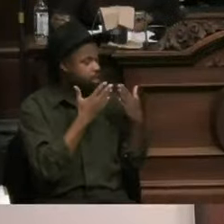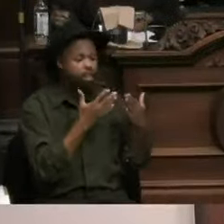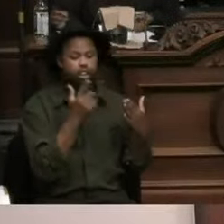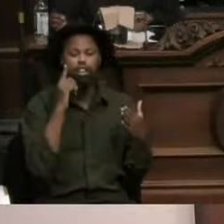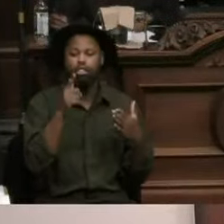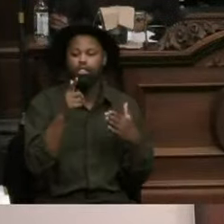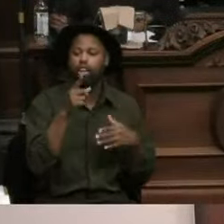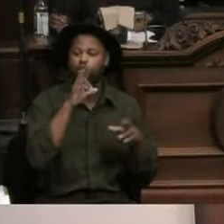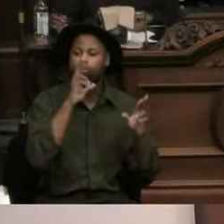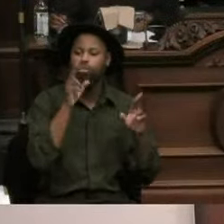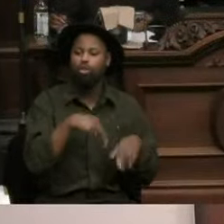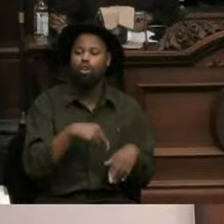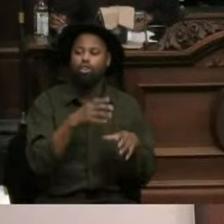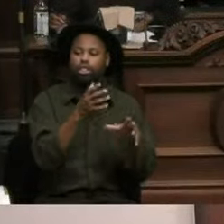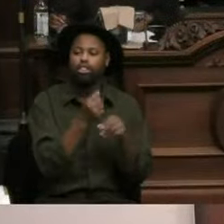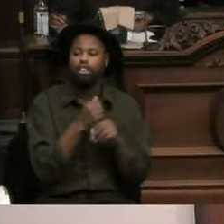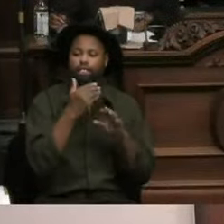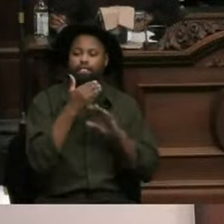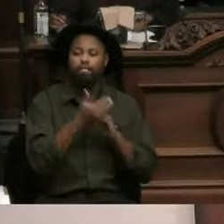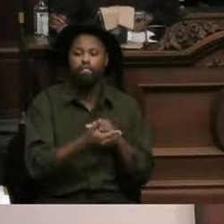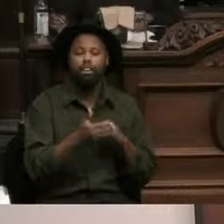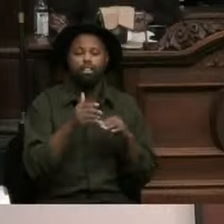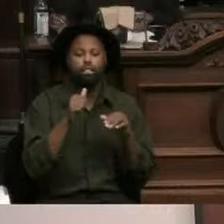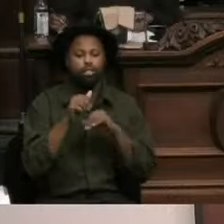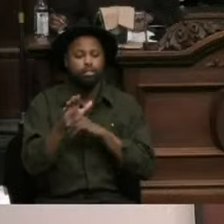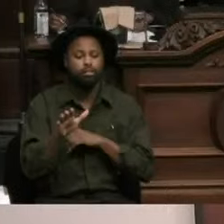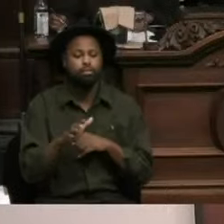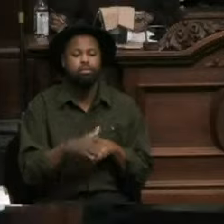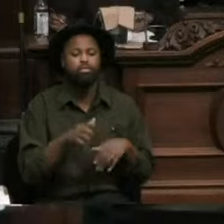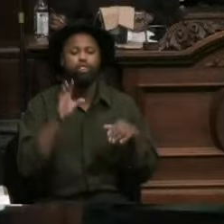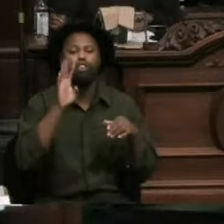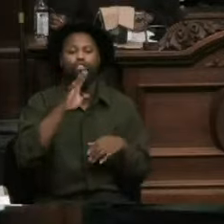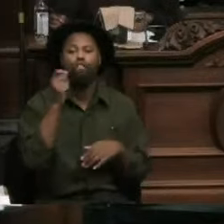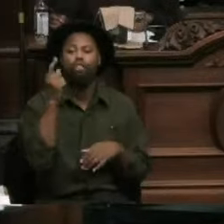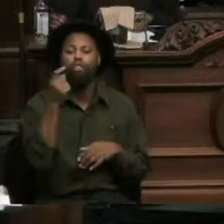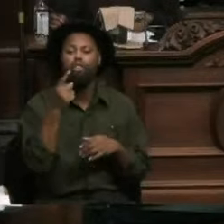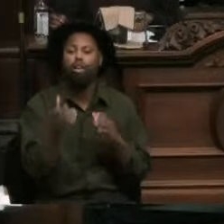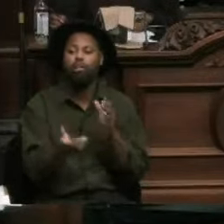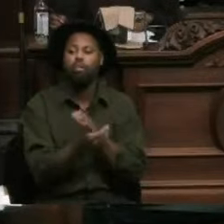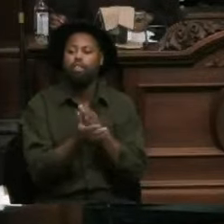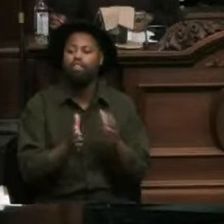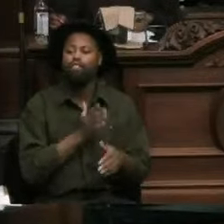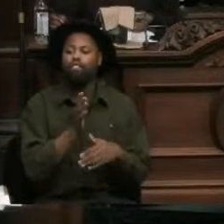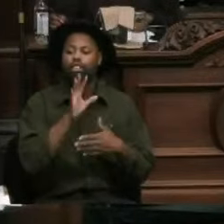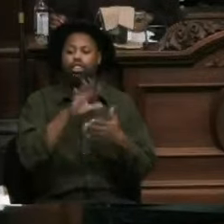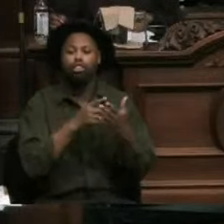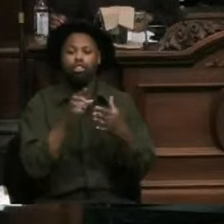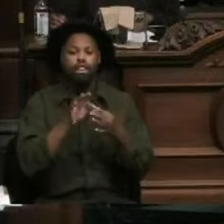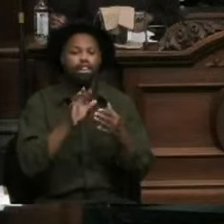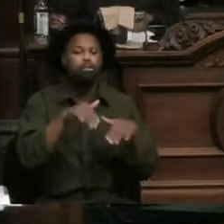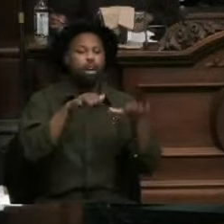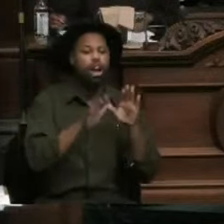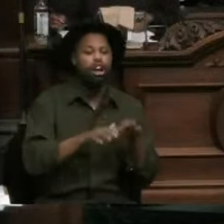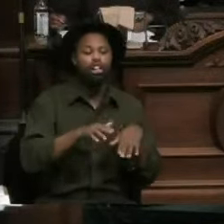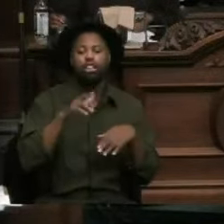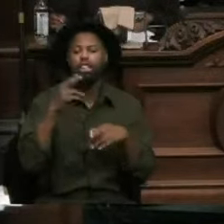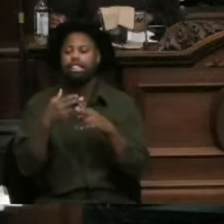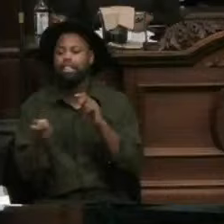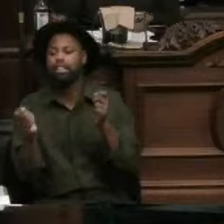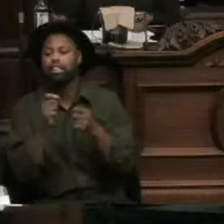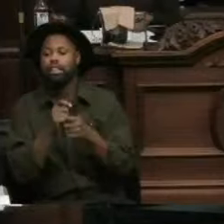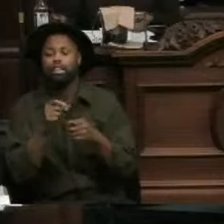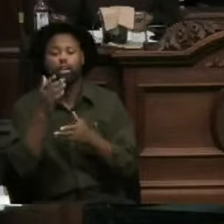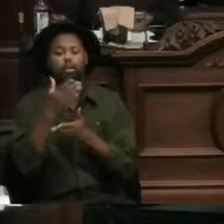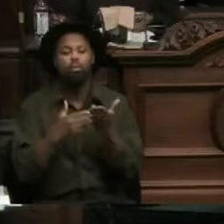filed, and published, and will proceed with the vote. Introduction number 411, amending the official map in relation to the abandonment and renaming of portions of